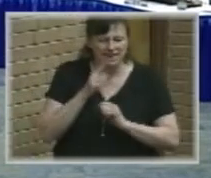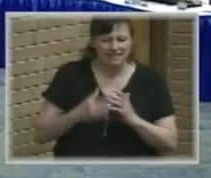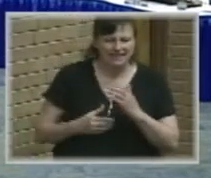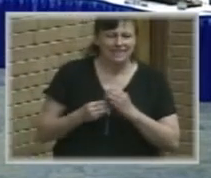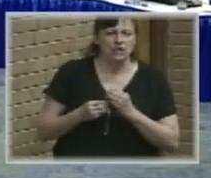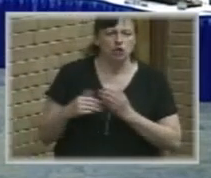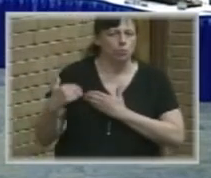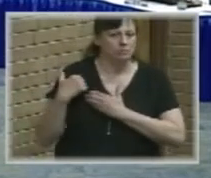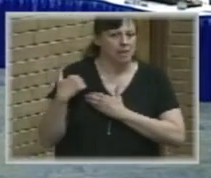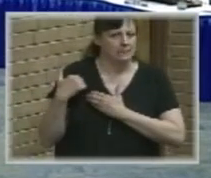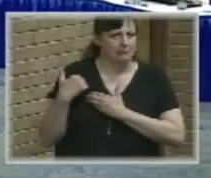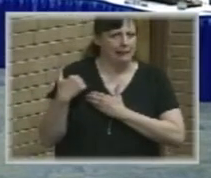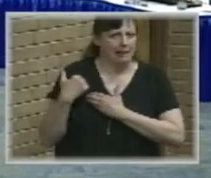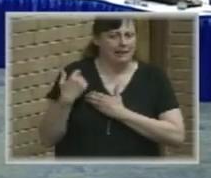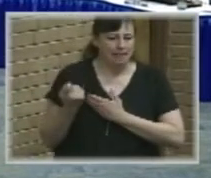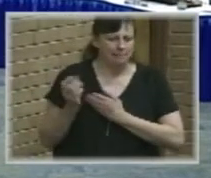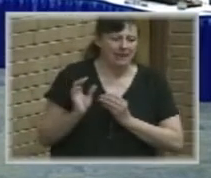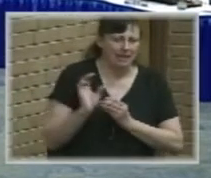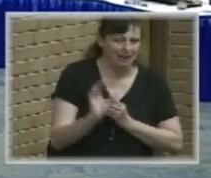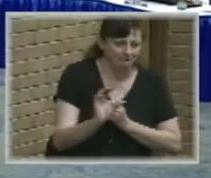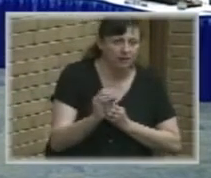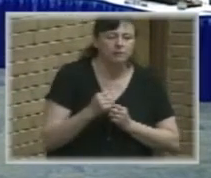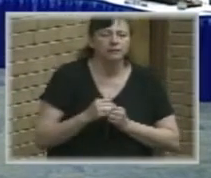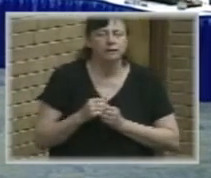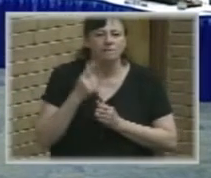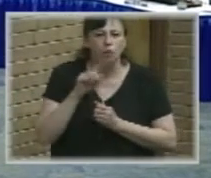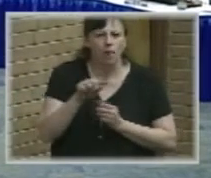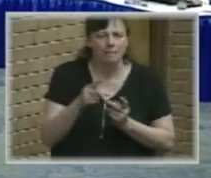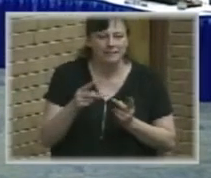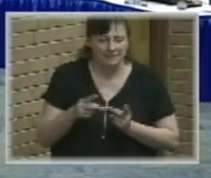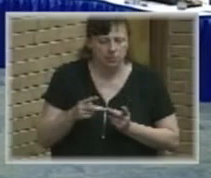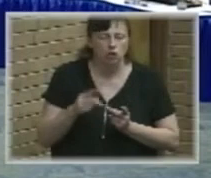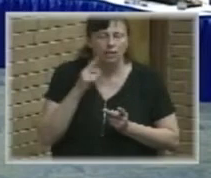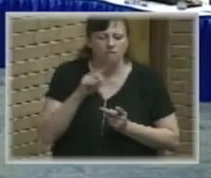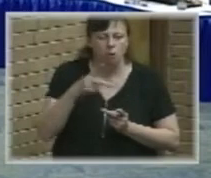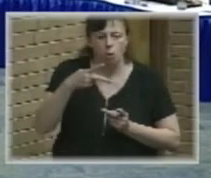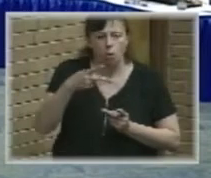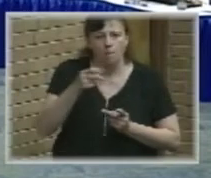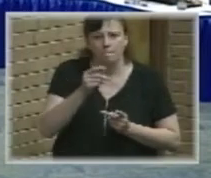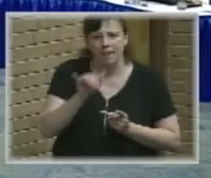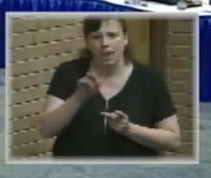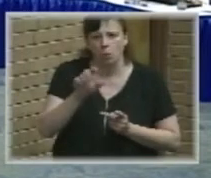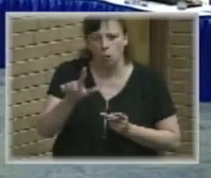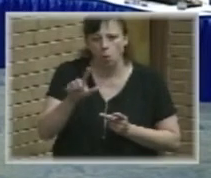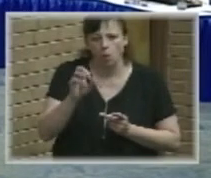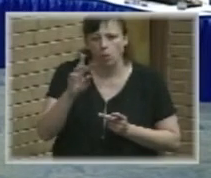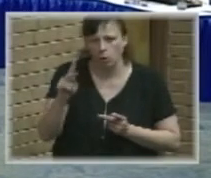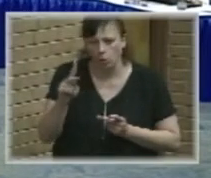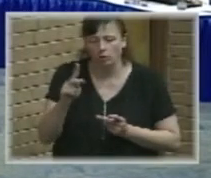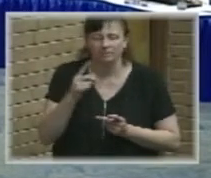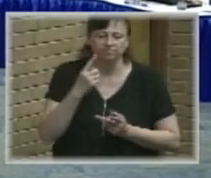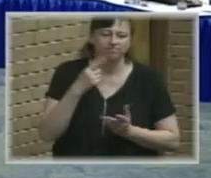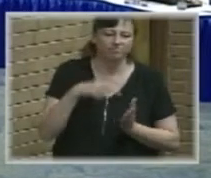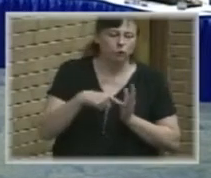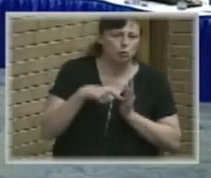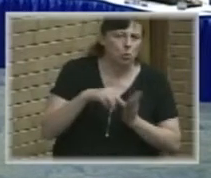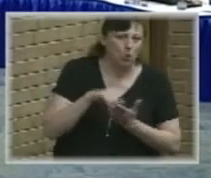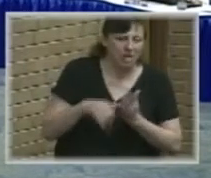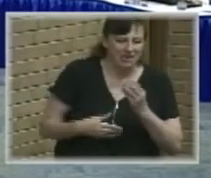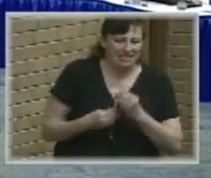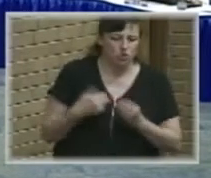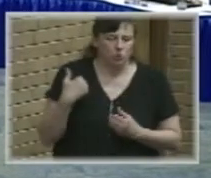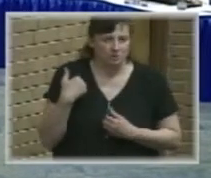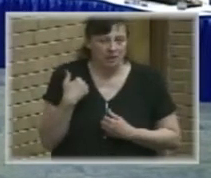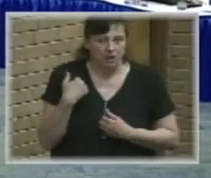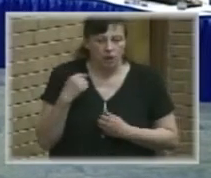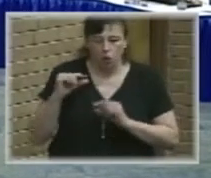additional responsibilities have been placed with the position of senior payroll clerk. And to reflect that,